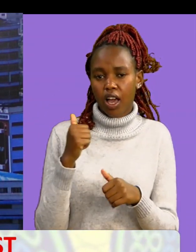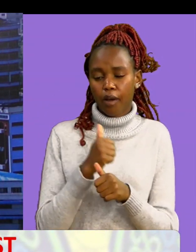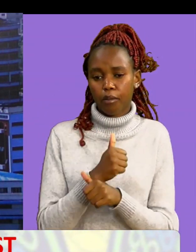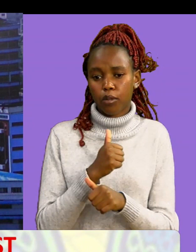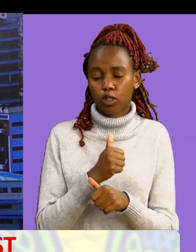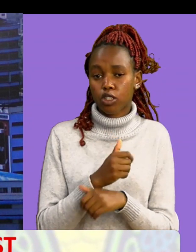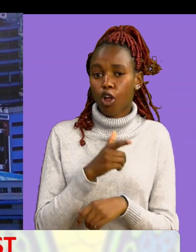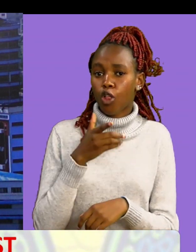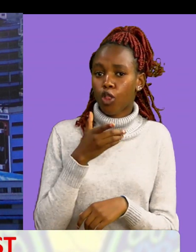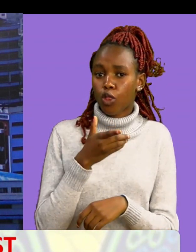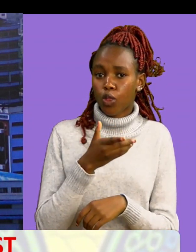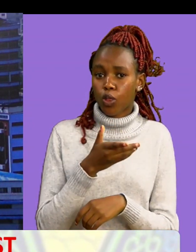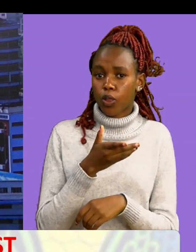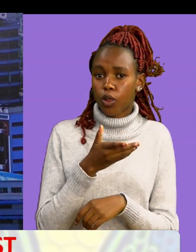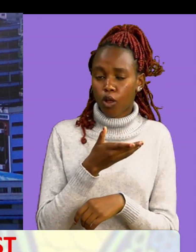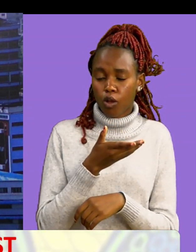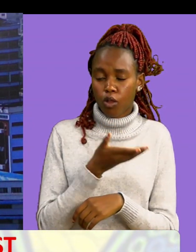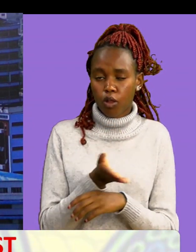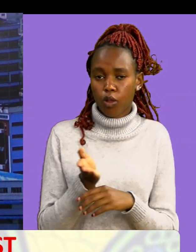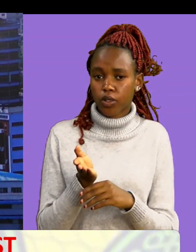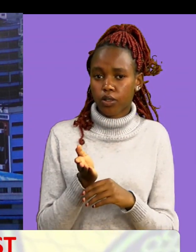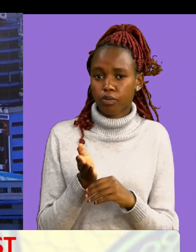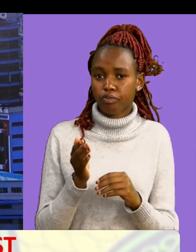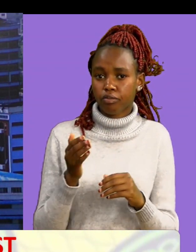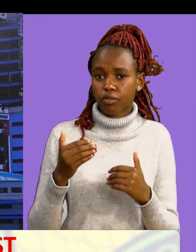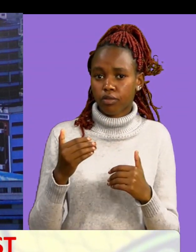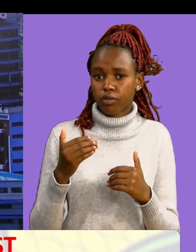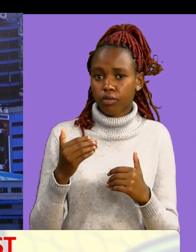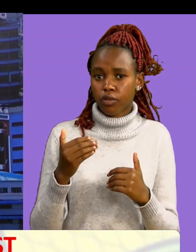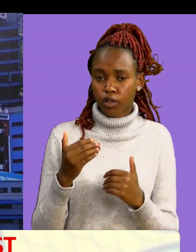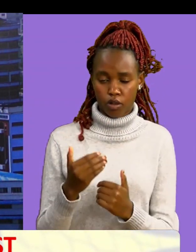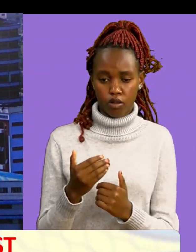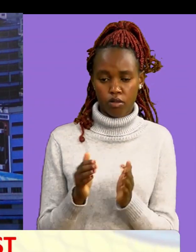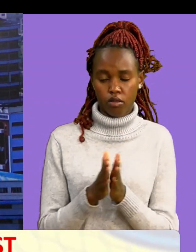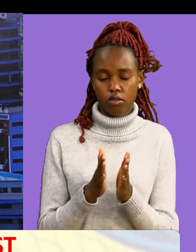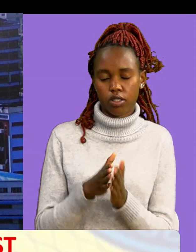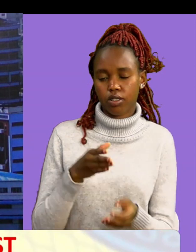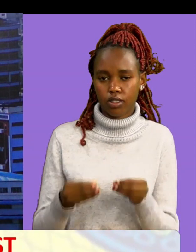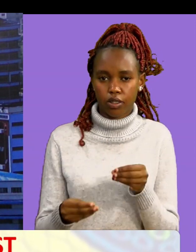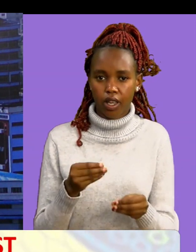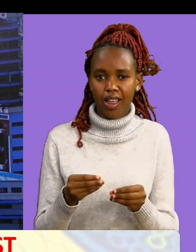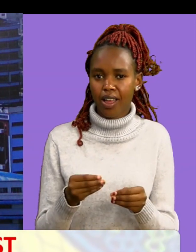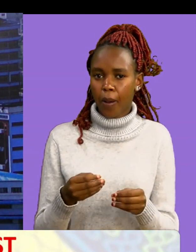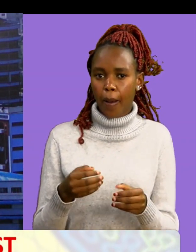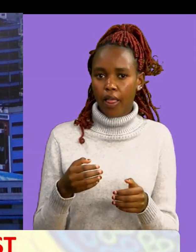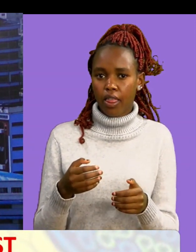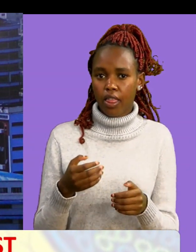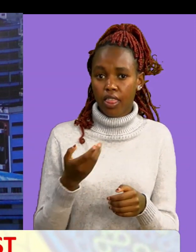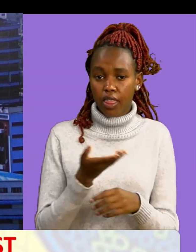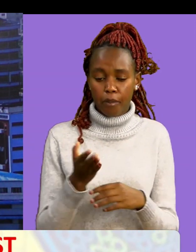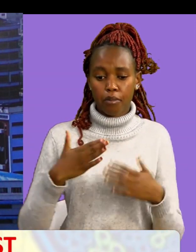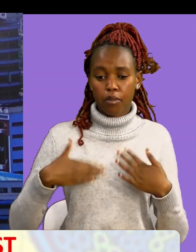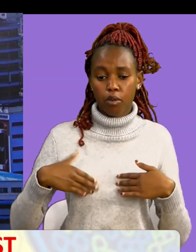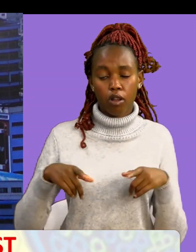who are able differently. Sawa, these are ni wanadamu kama sisi, and I'm pretty sure. Pale mtaani, all you